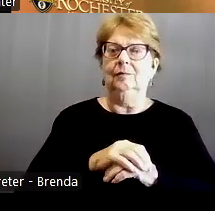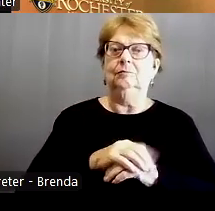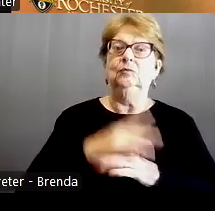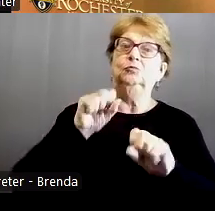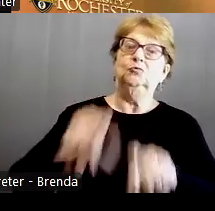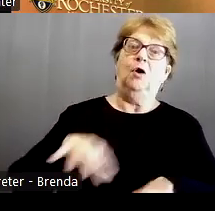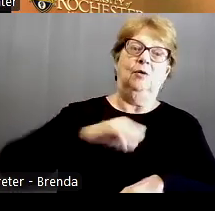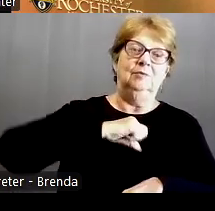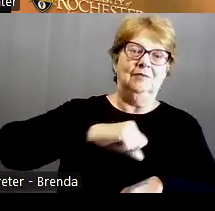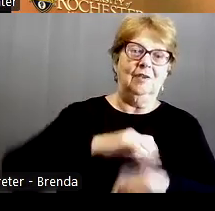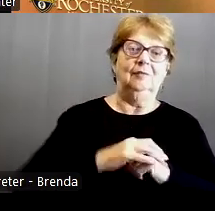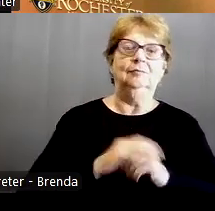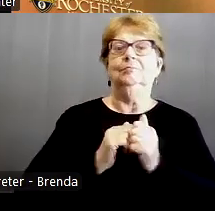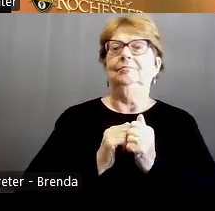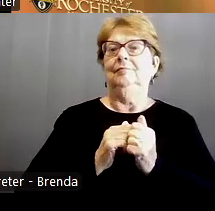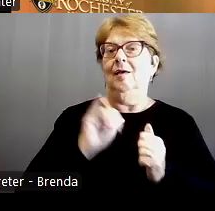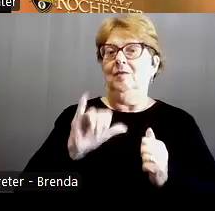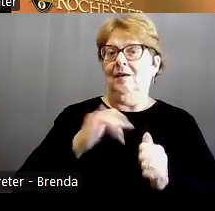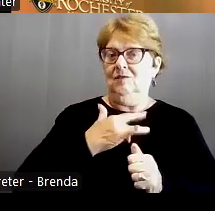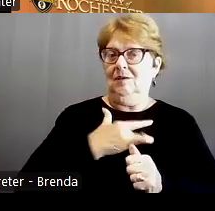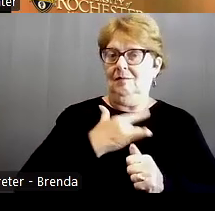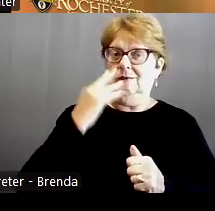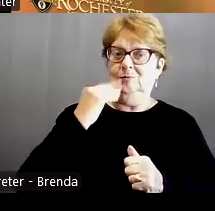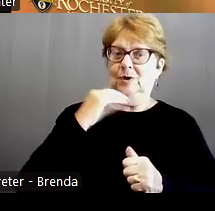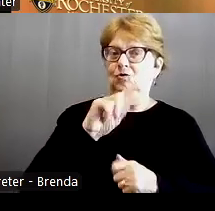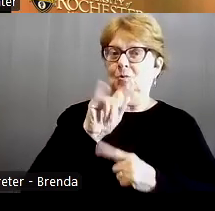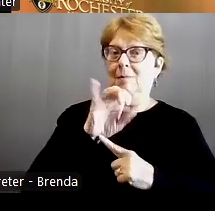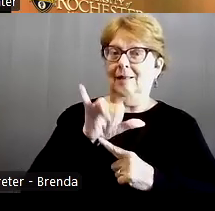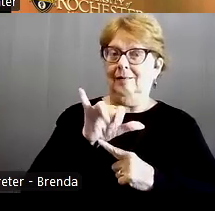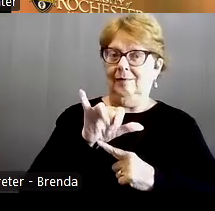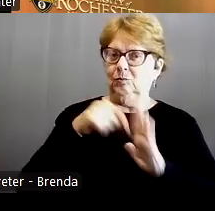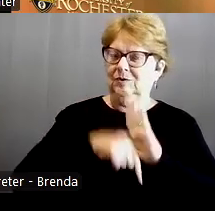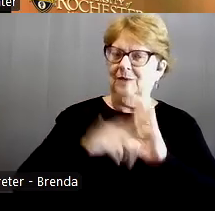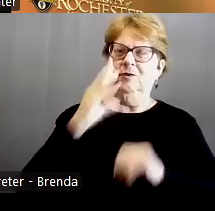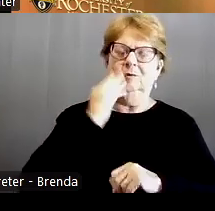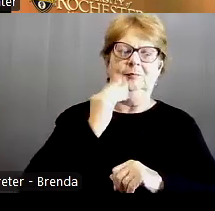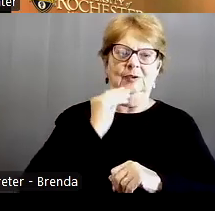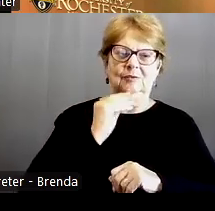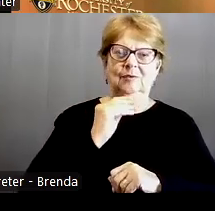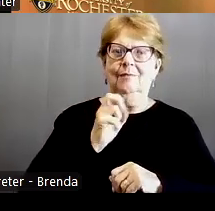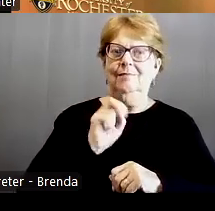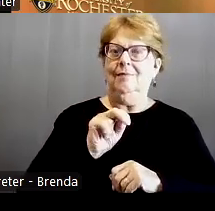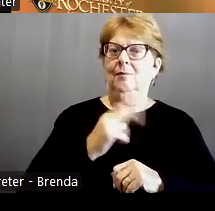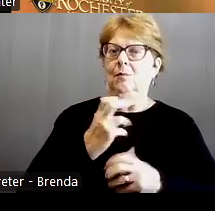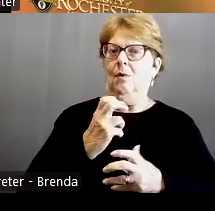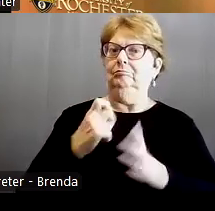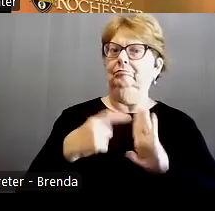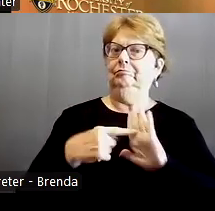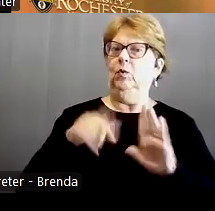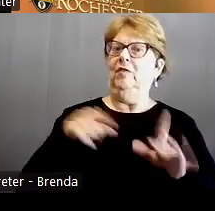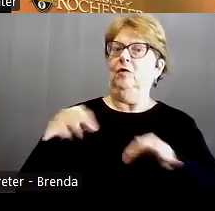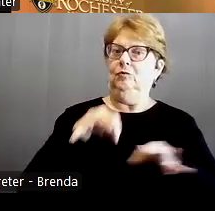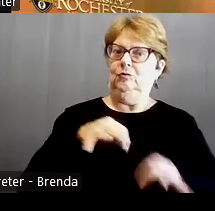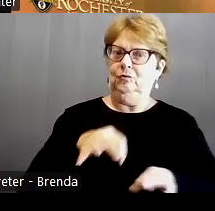is experienced somatically to deepen their experience of it. And we want to distinguish them when they give a response, whether what they're describing somatically is a somatic sign